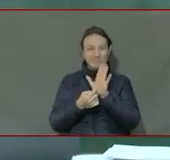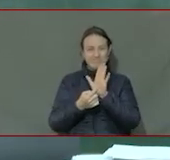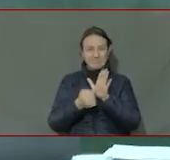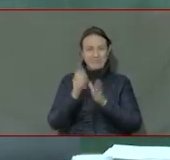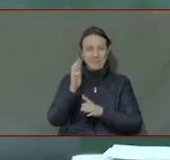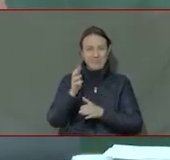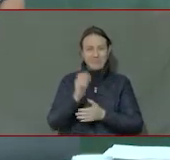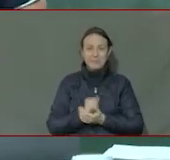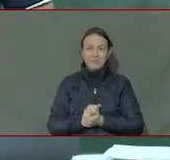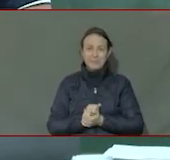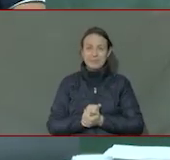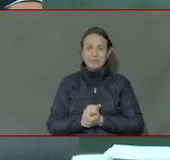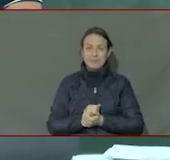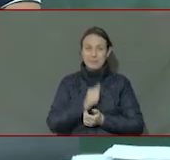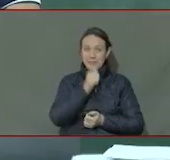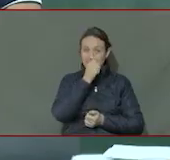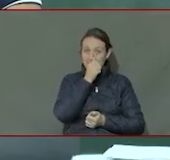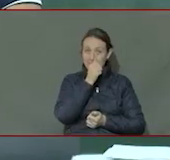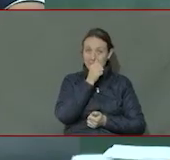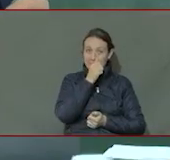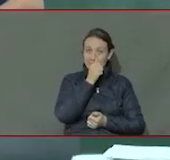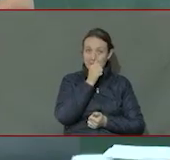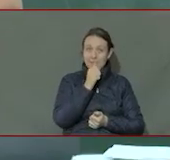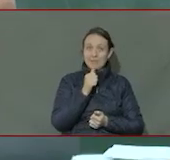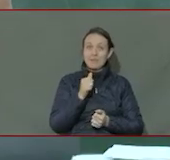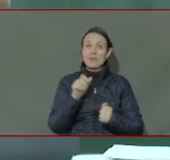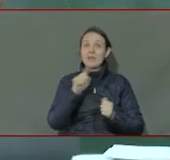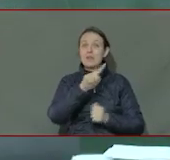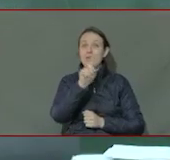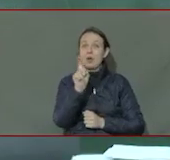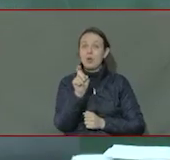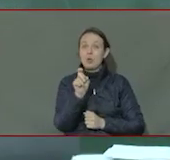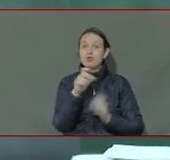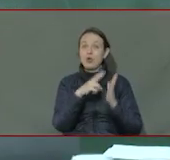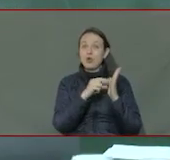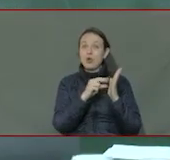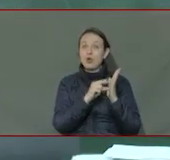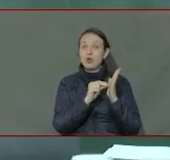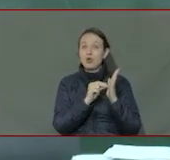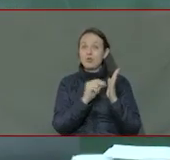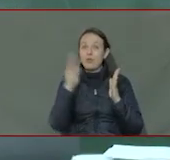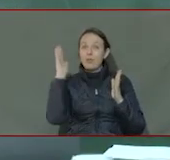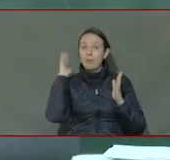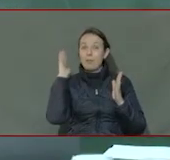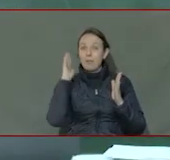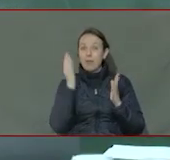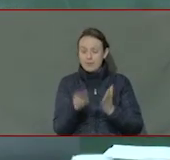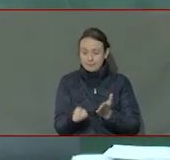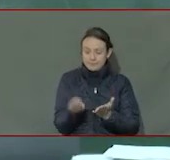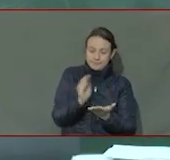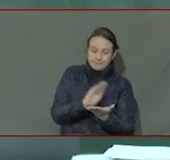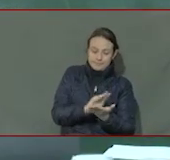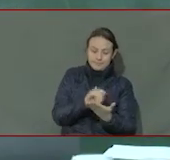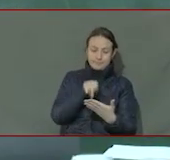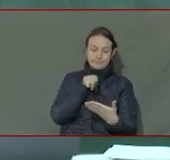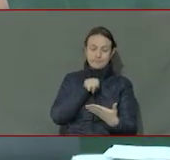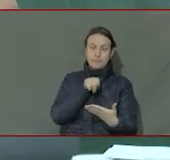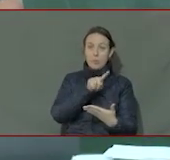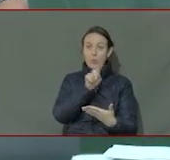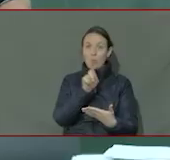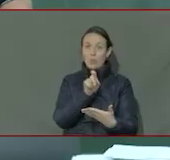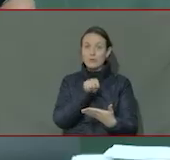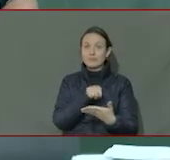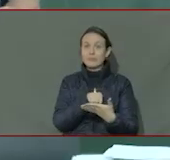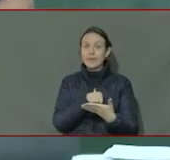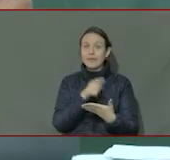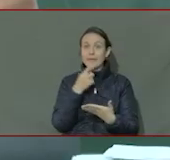let's look at this question that you have here in front of you. You've turned to the back page where the questions are. Can you shout